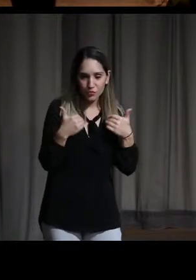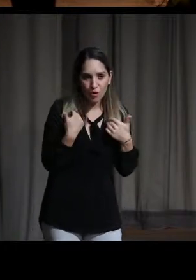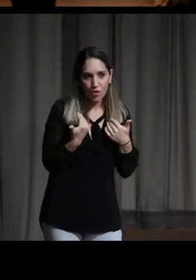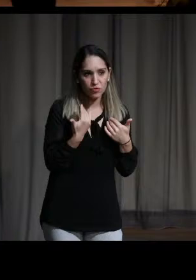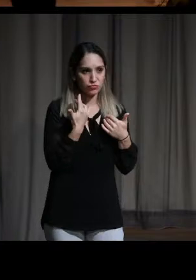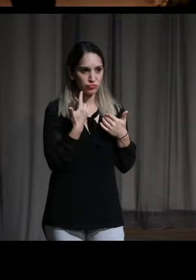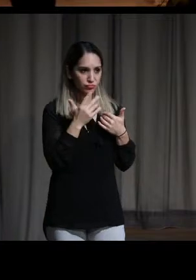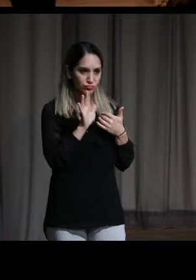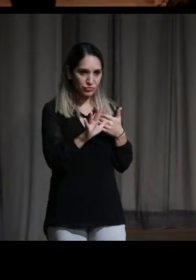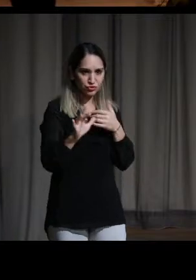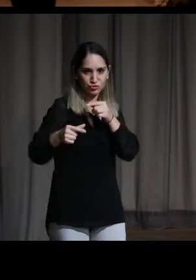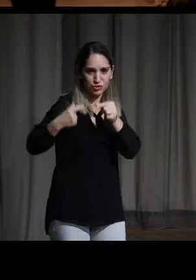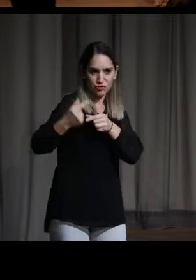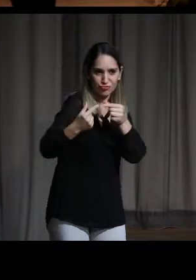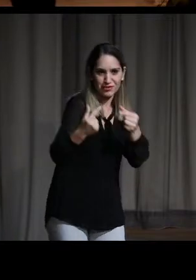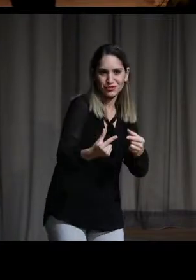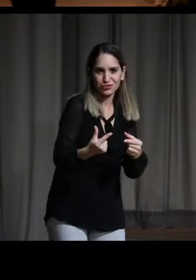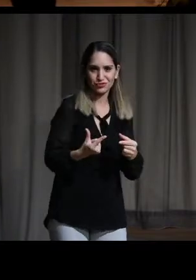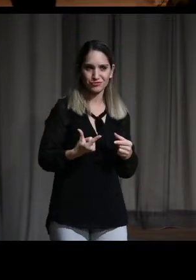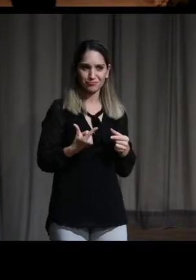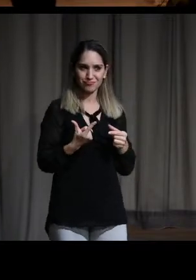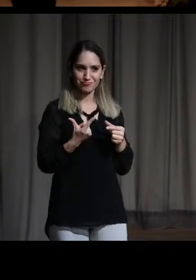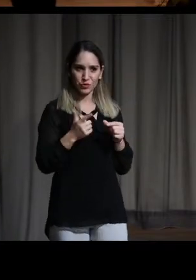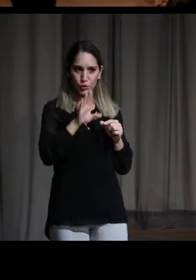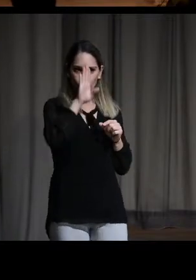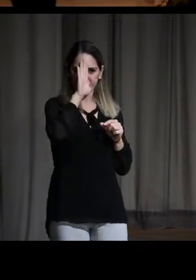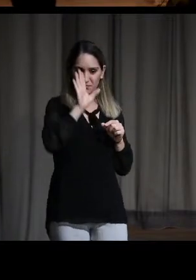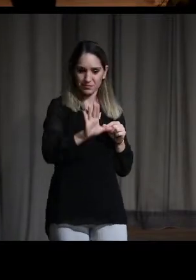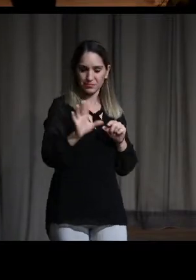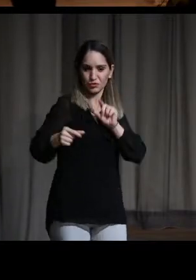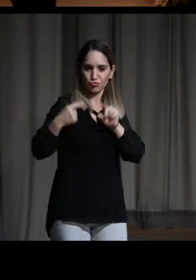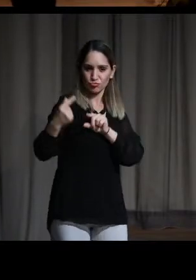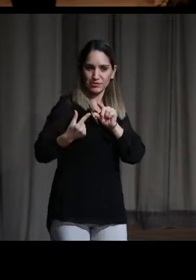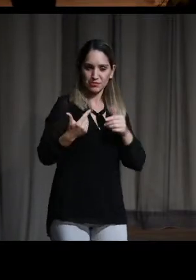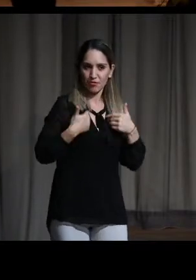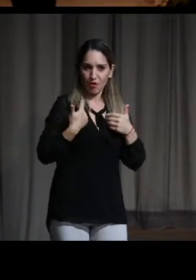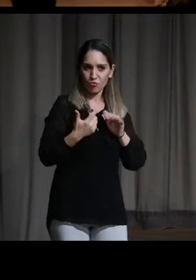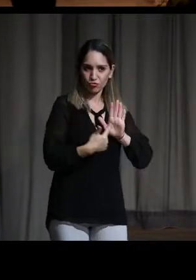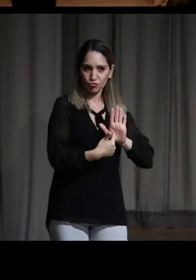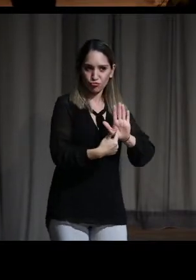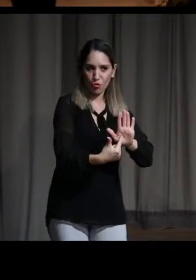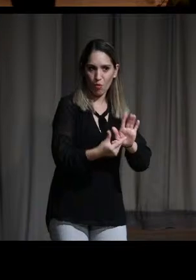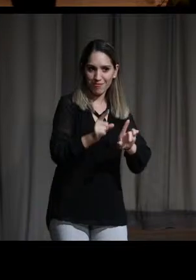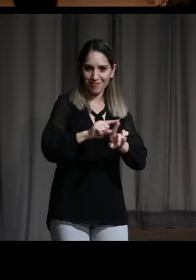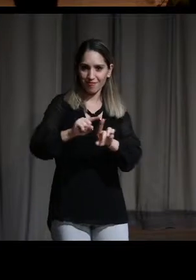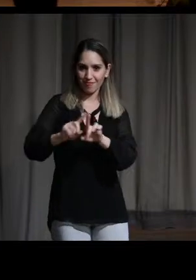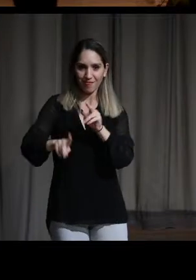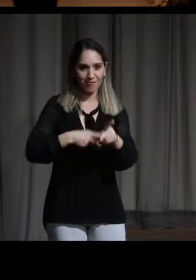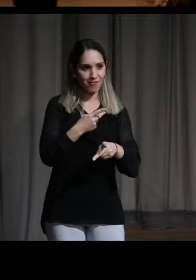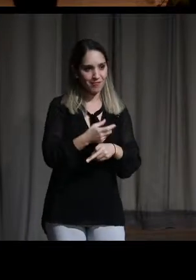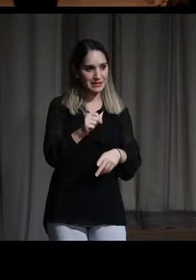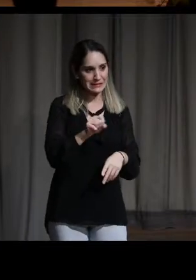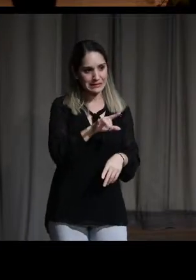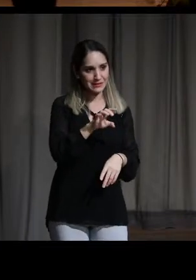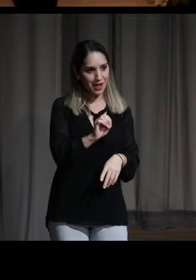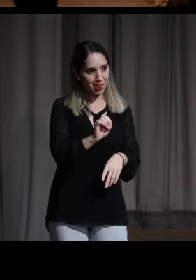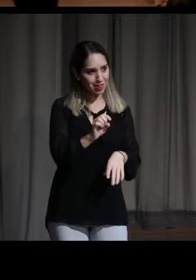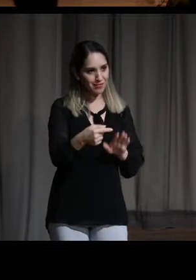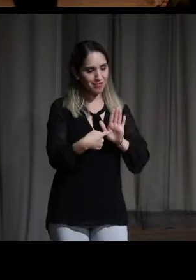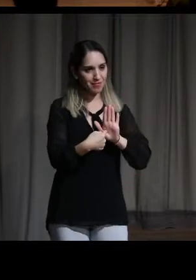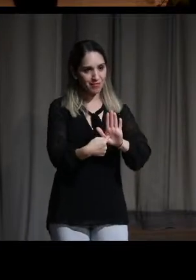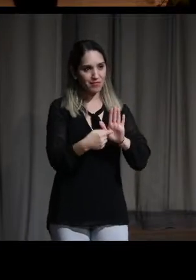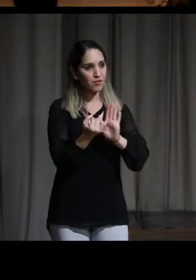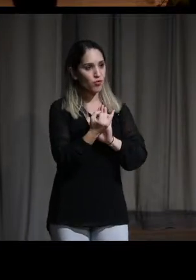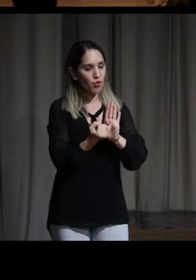Uno generation in Cuba that's coming up at this time, and I think doing things that are quite different stylistically, and they